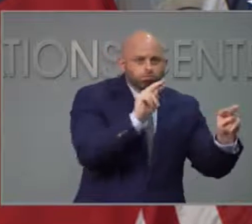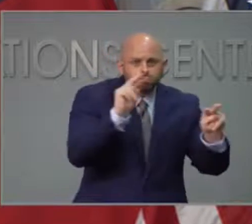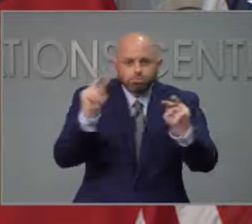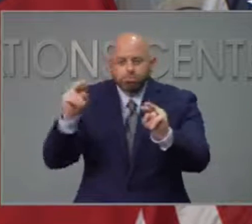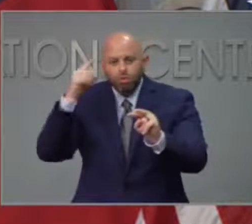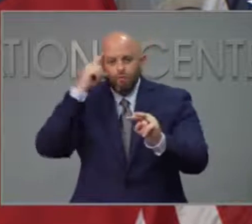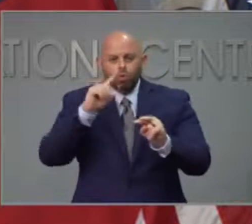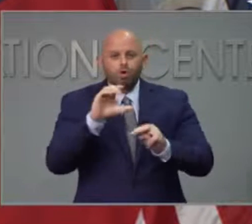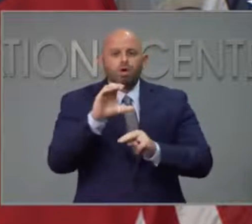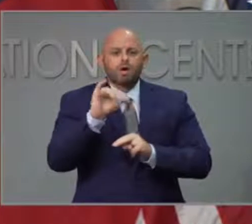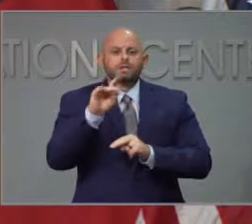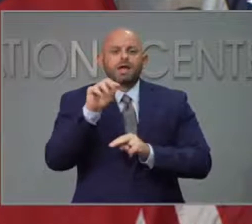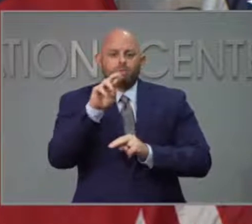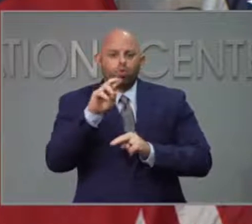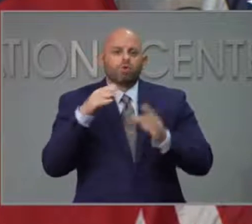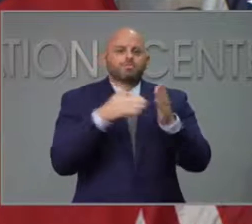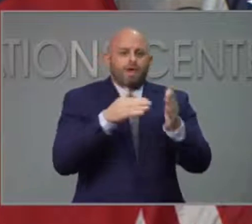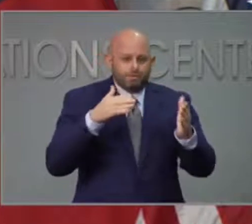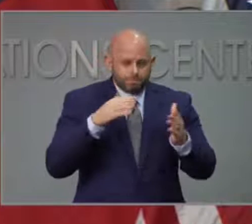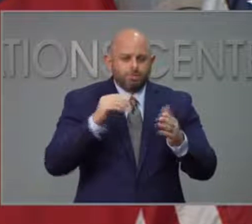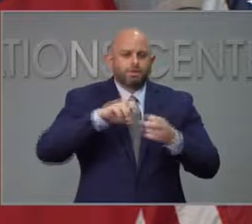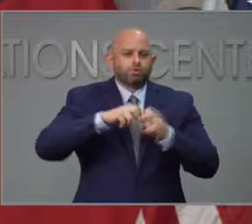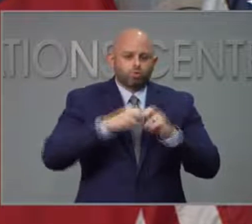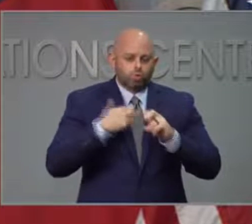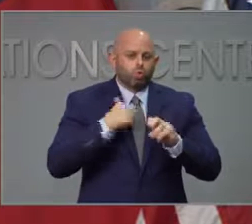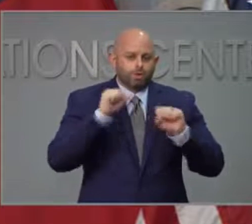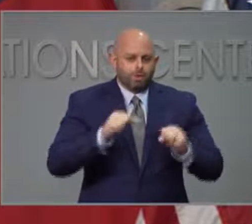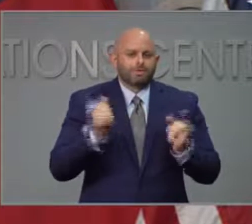cybersecurity issues.